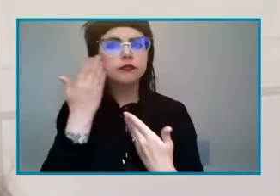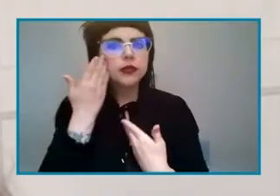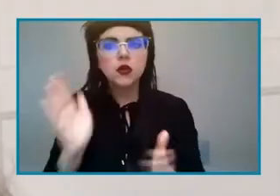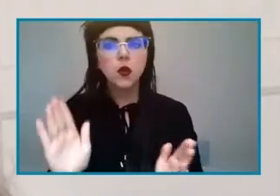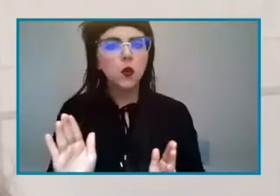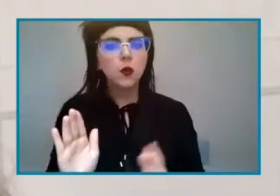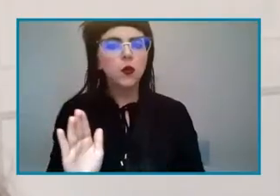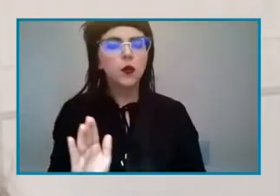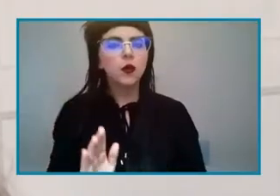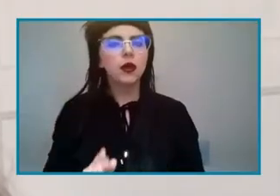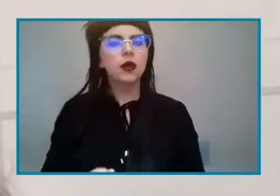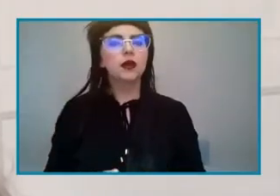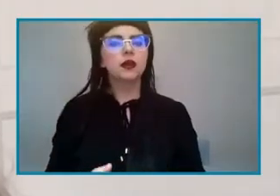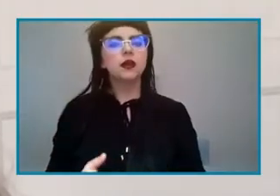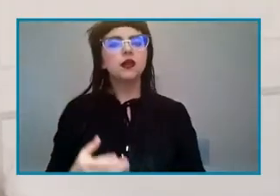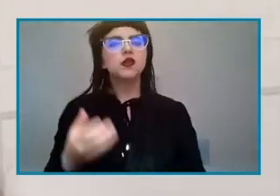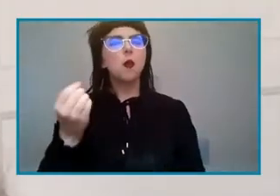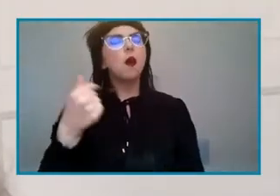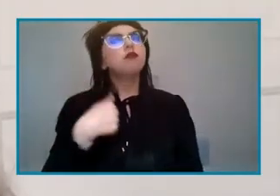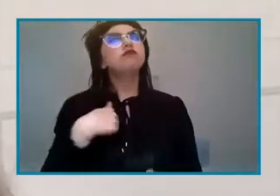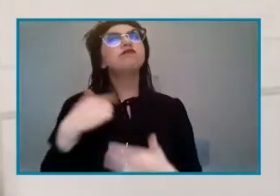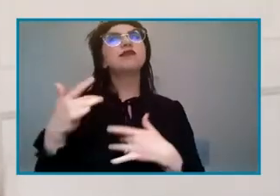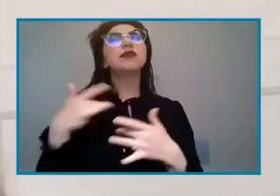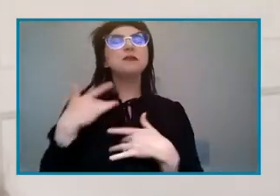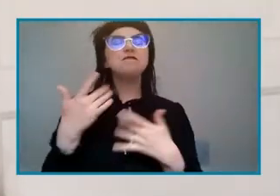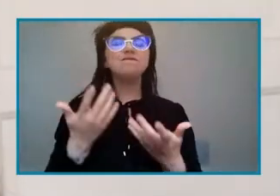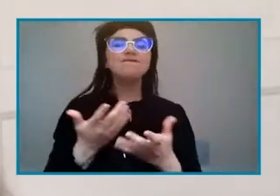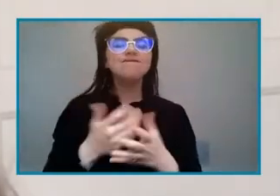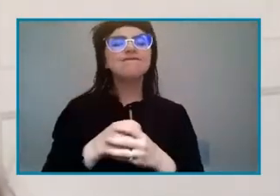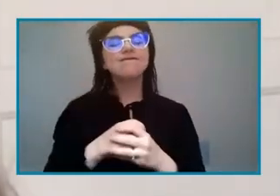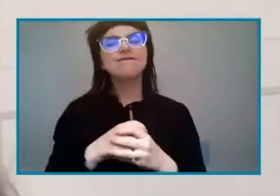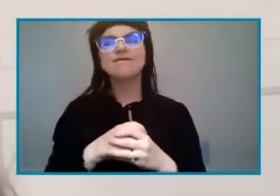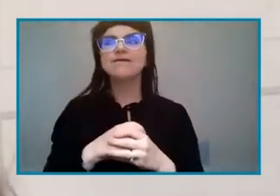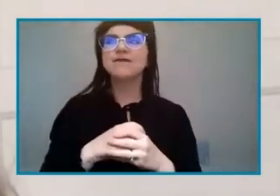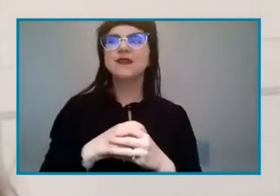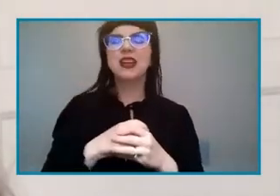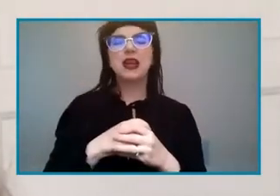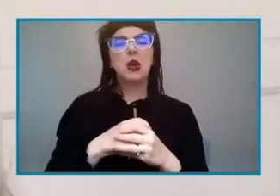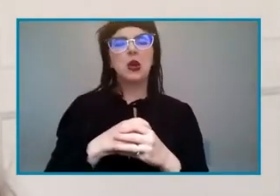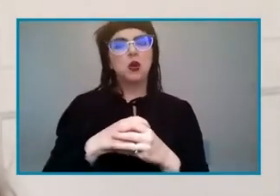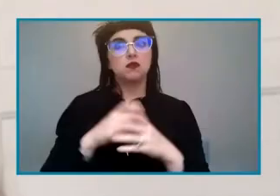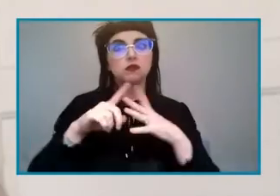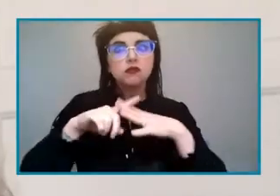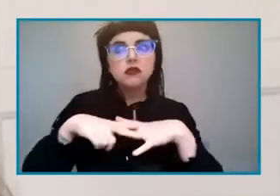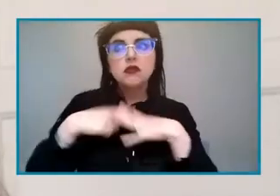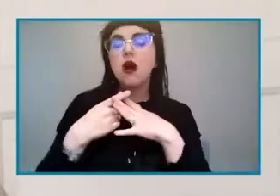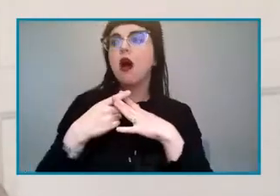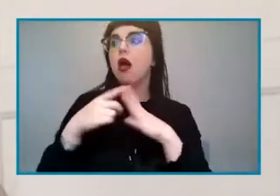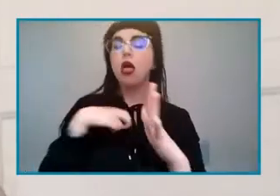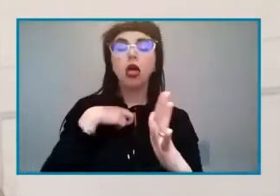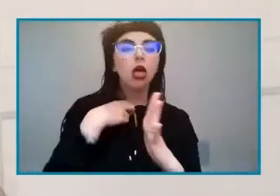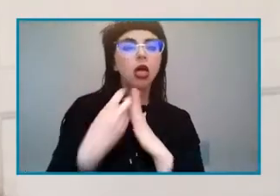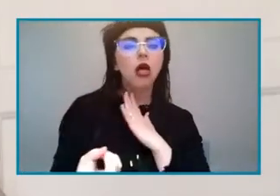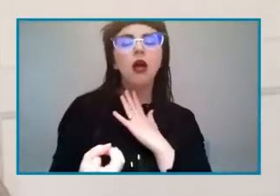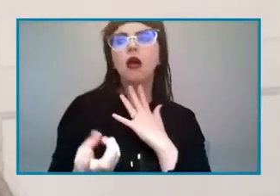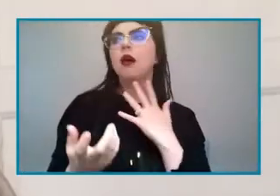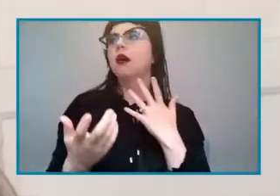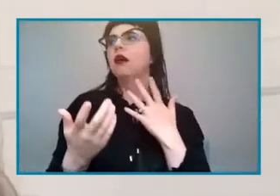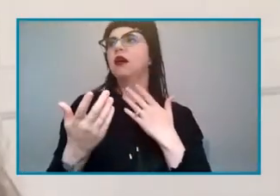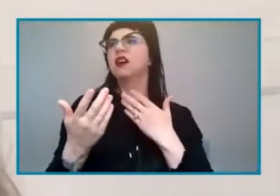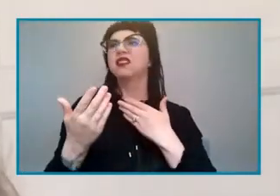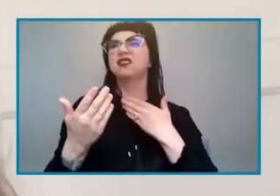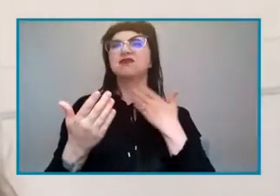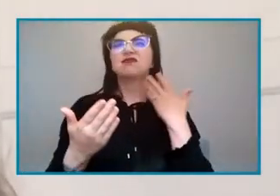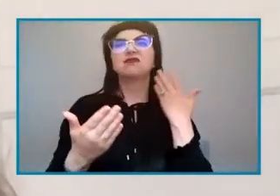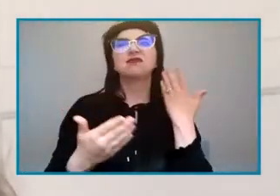concerned that we were going to embark on a process that was going to just provide me with a piece